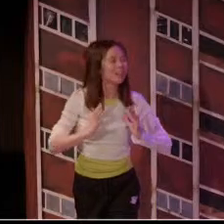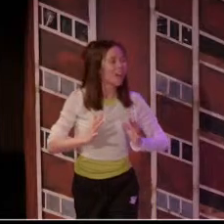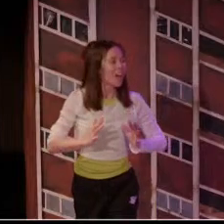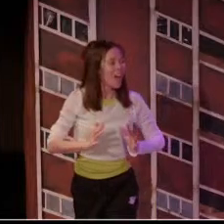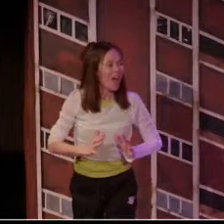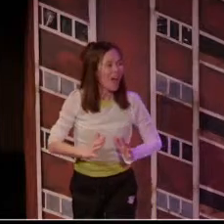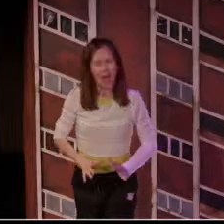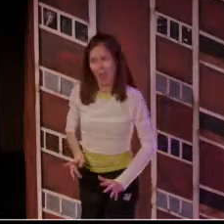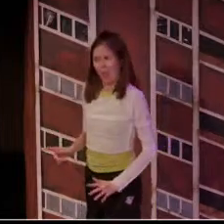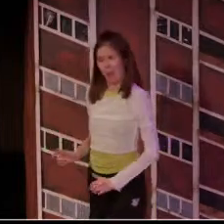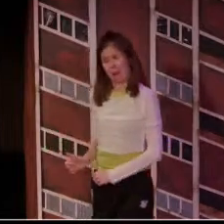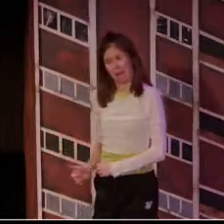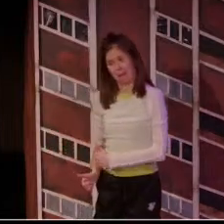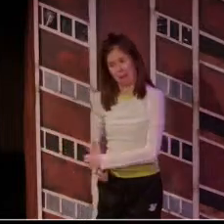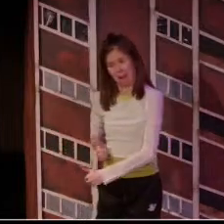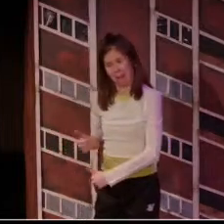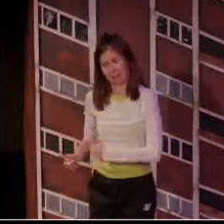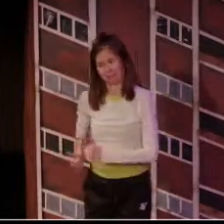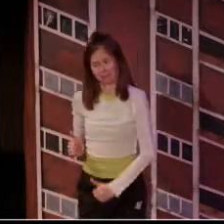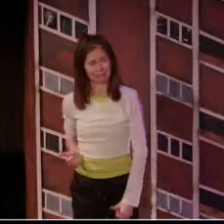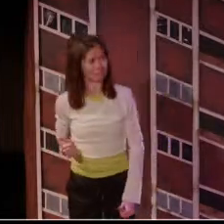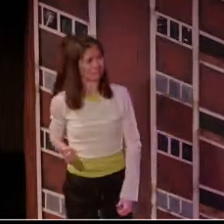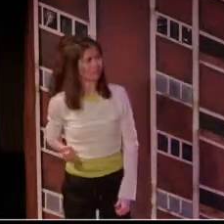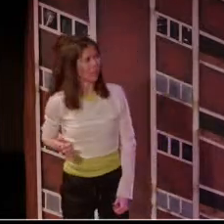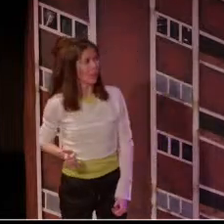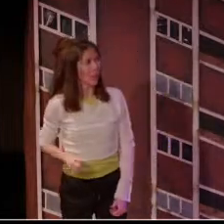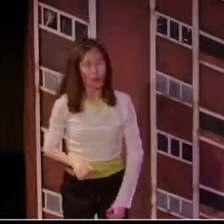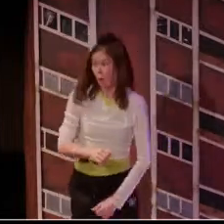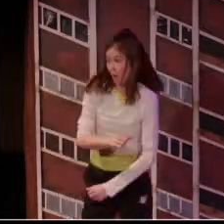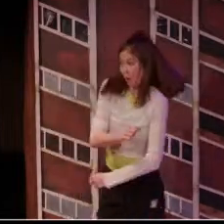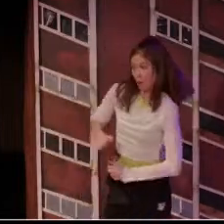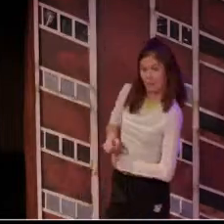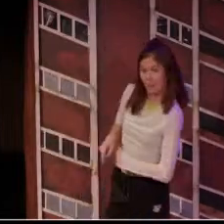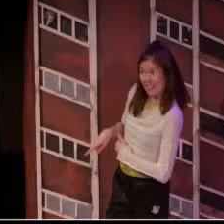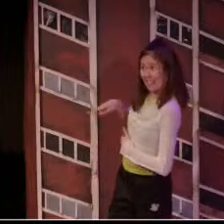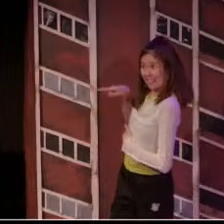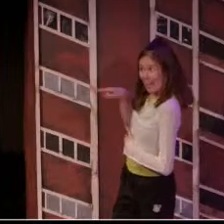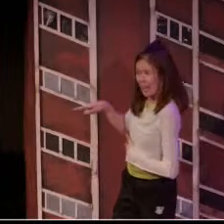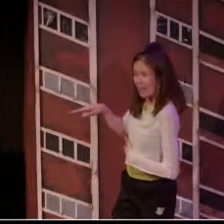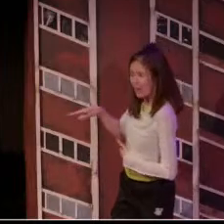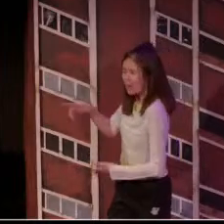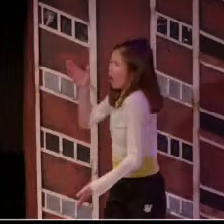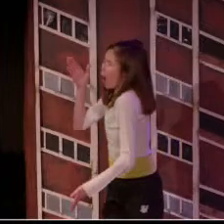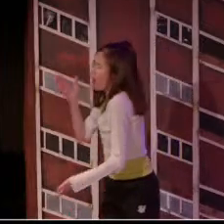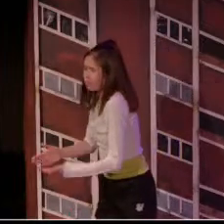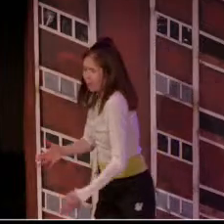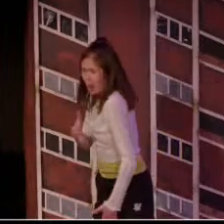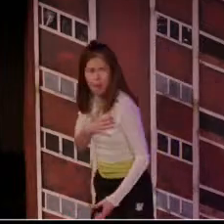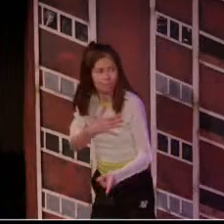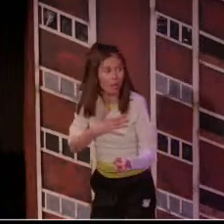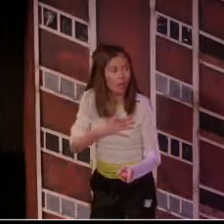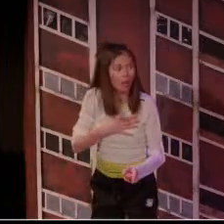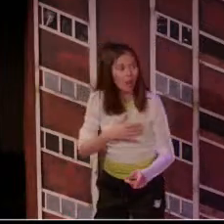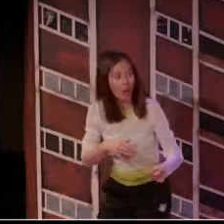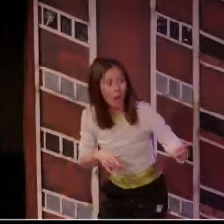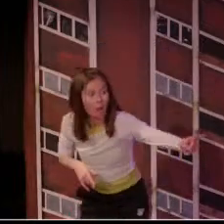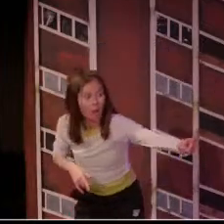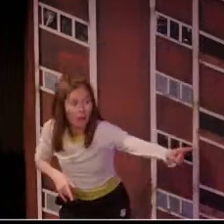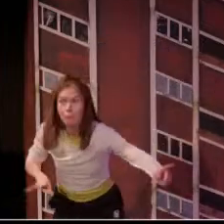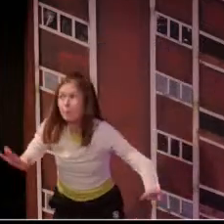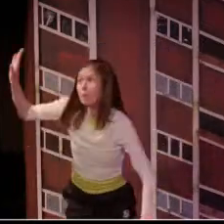Fairly offered. This shows real affection. But, my